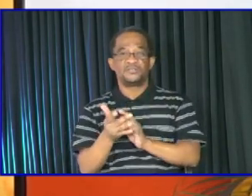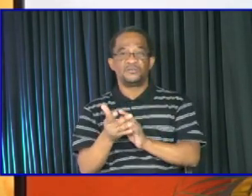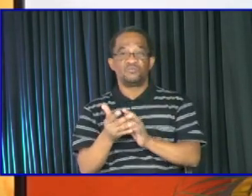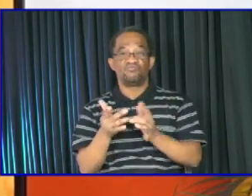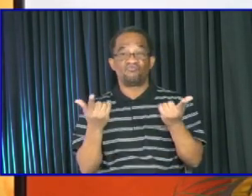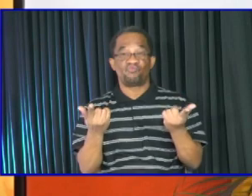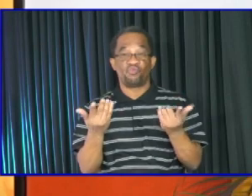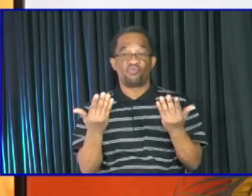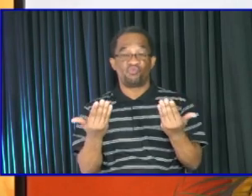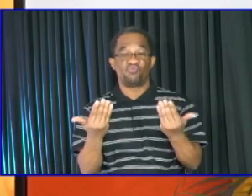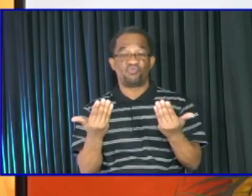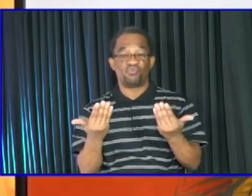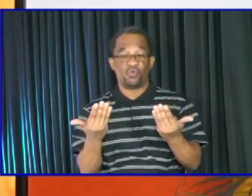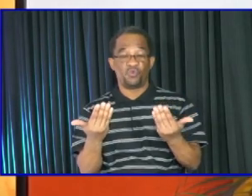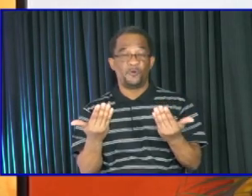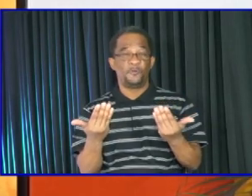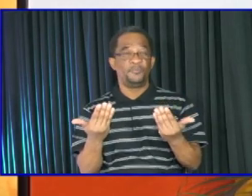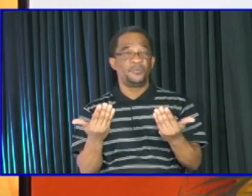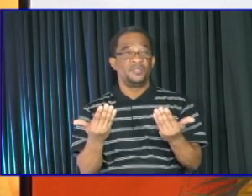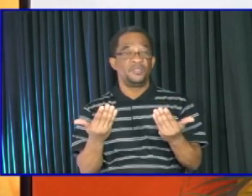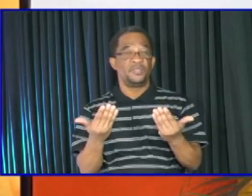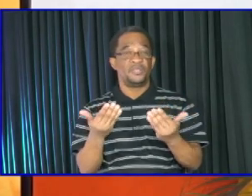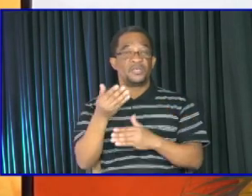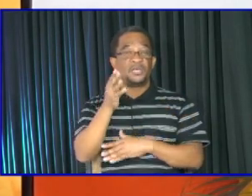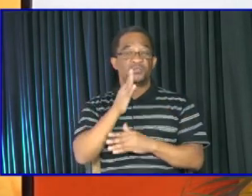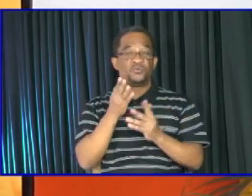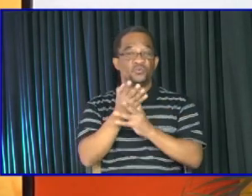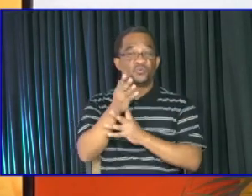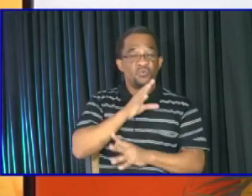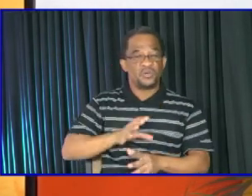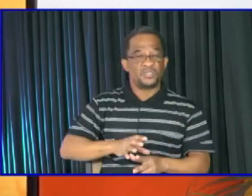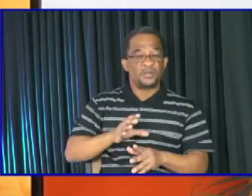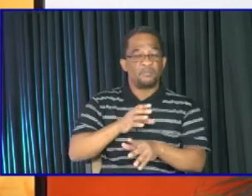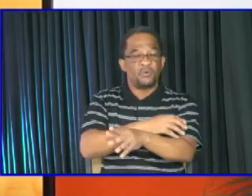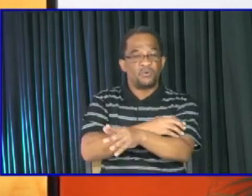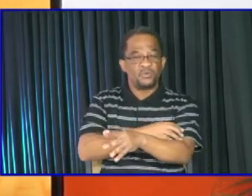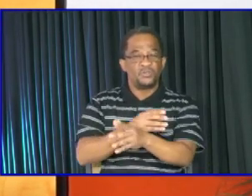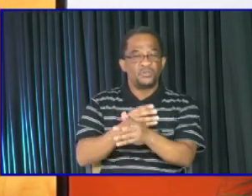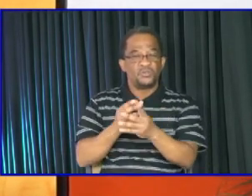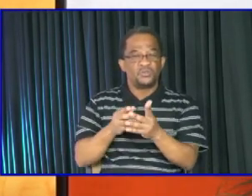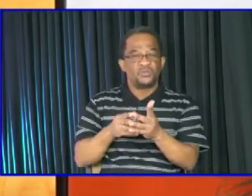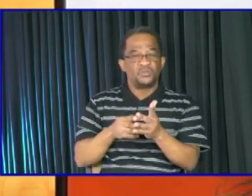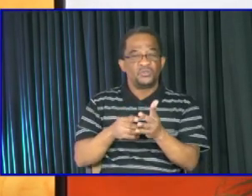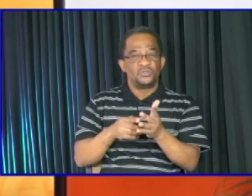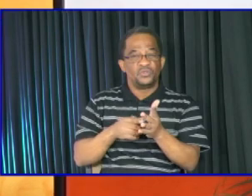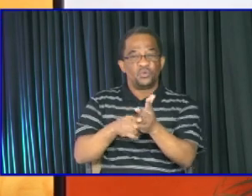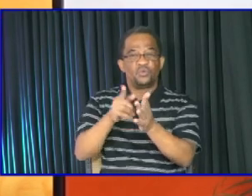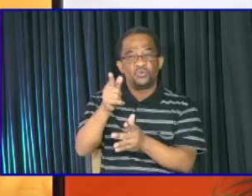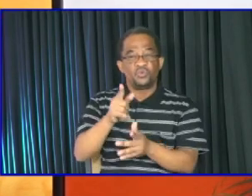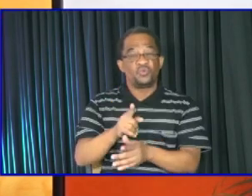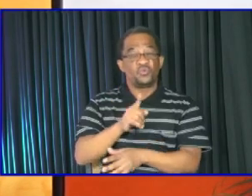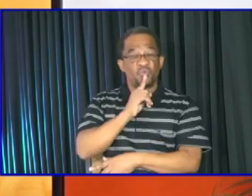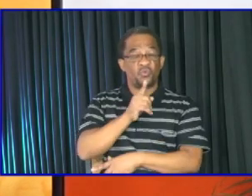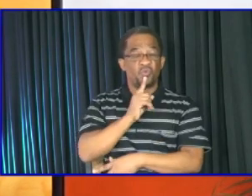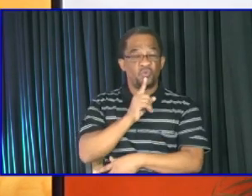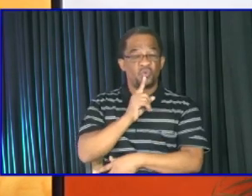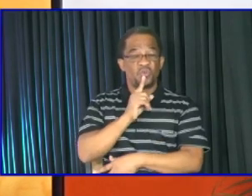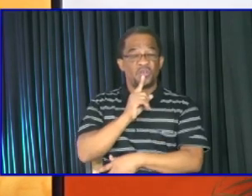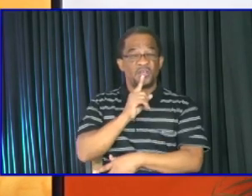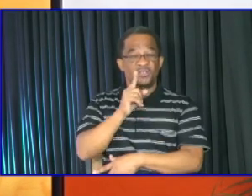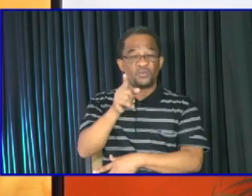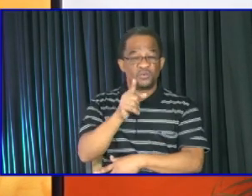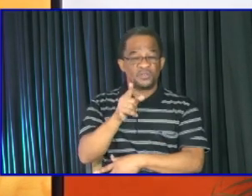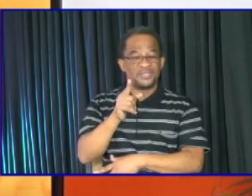And if God, through Christ and the power of His Word, has revealed new truths to you to the extent that you